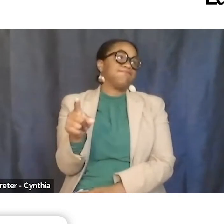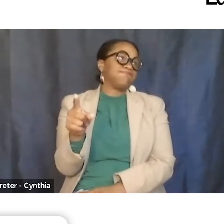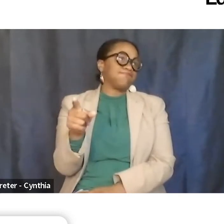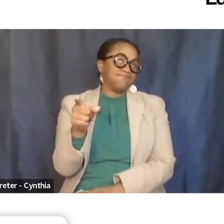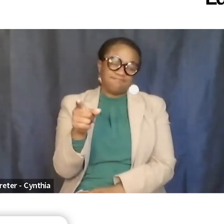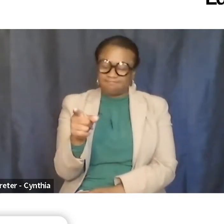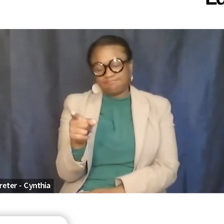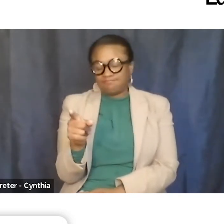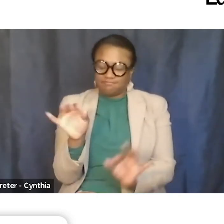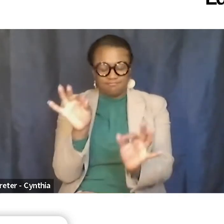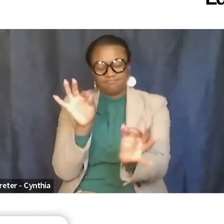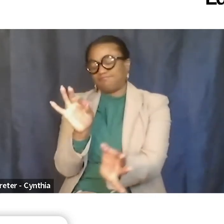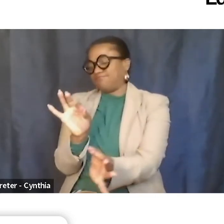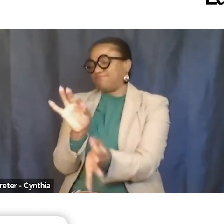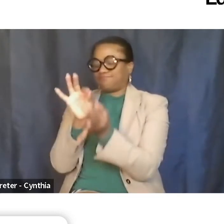everything.